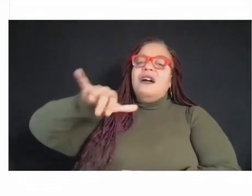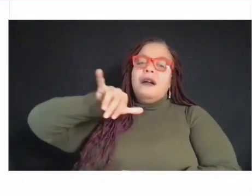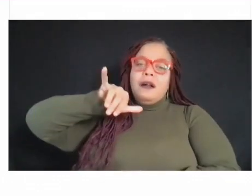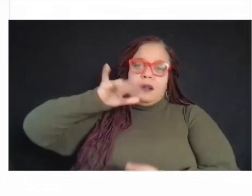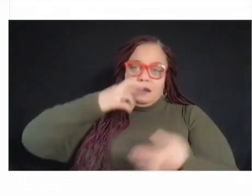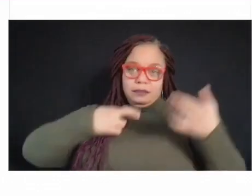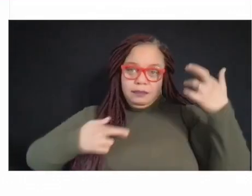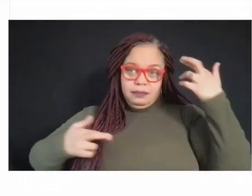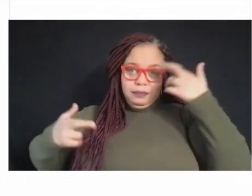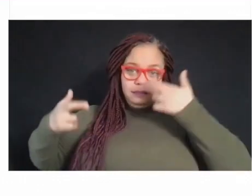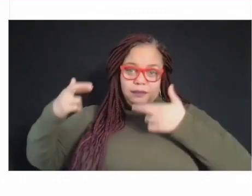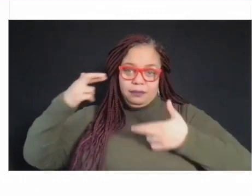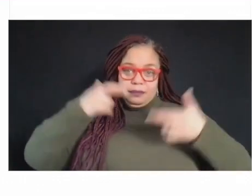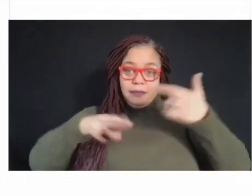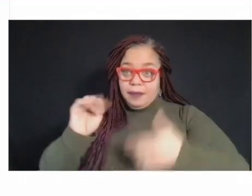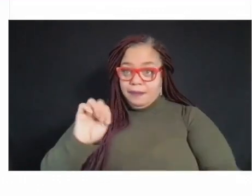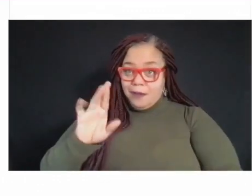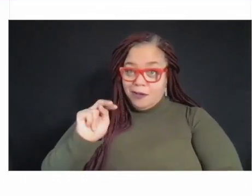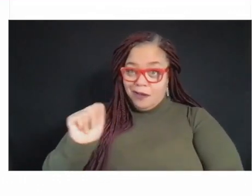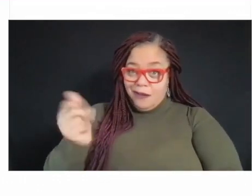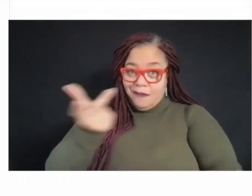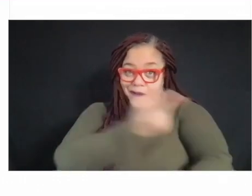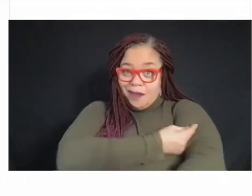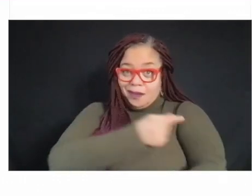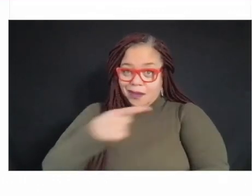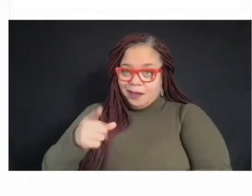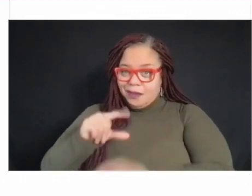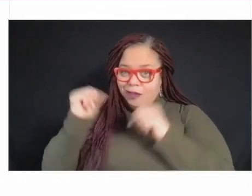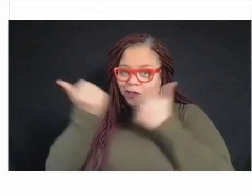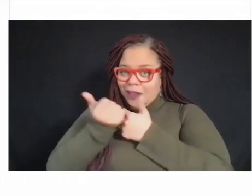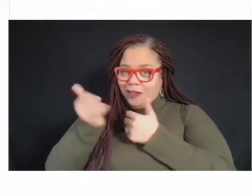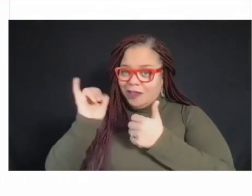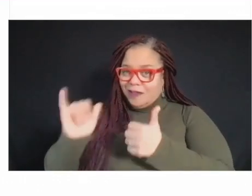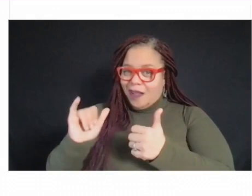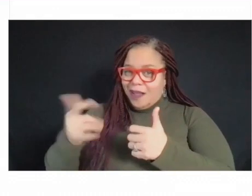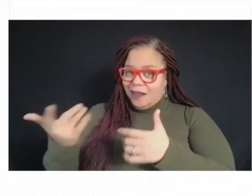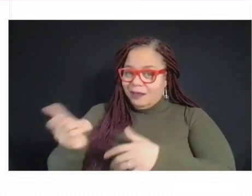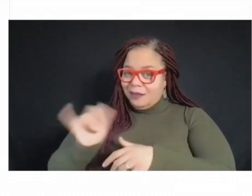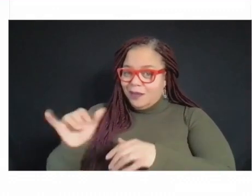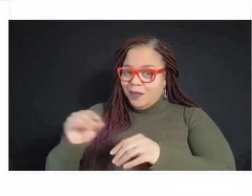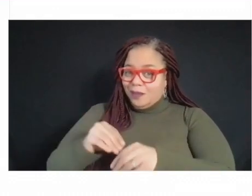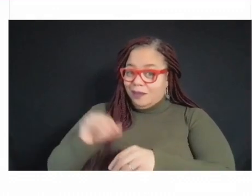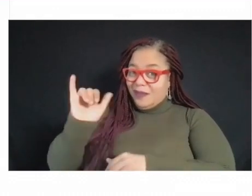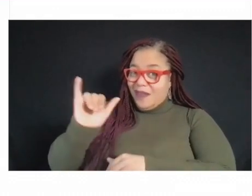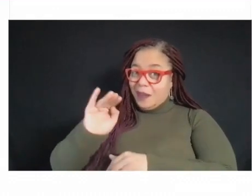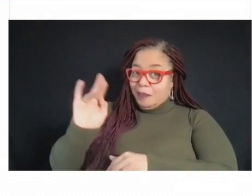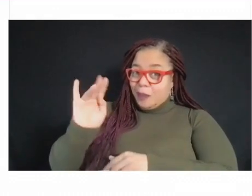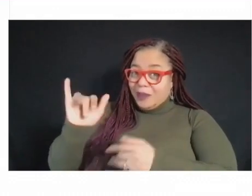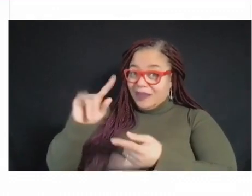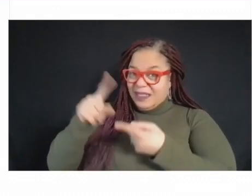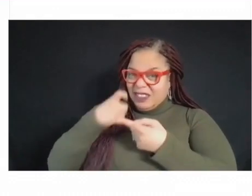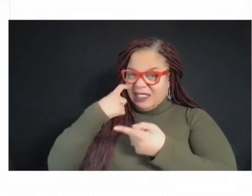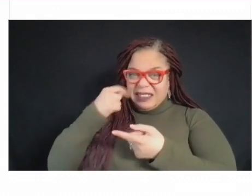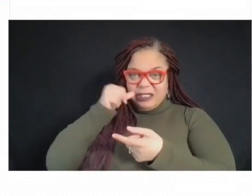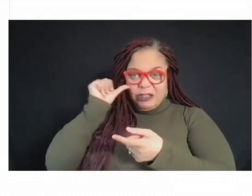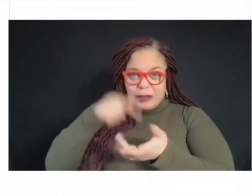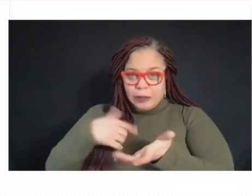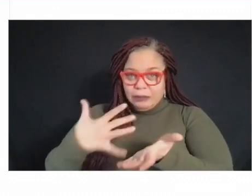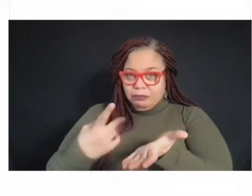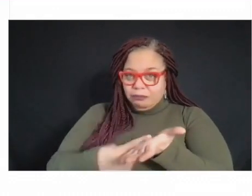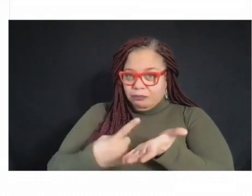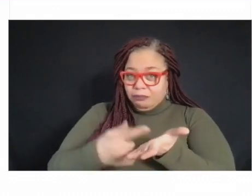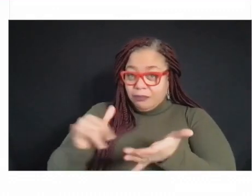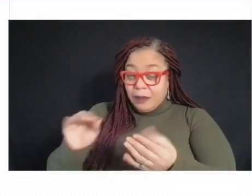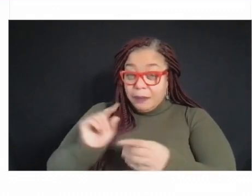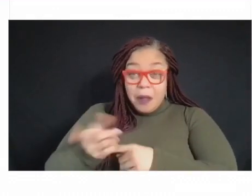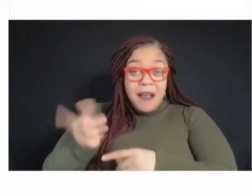waning immunity, just as recently as yesterday. We'll talk about that in a moment. And the fact of the matter is now people are asking, wait a minute, you told